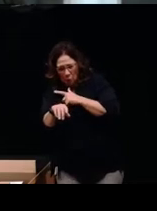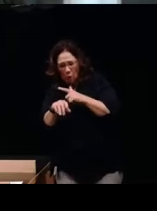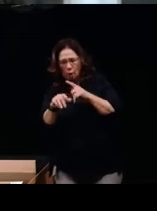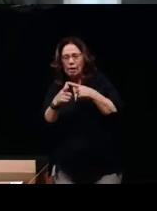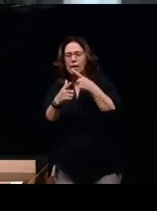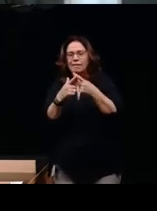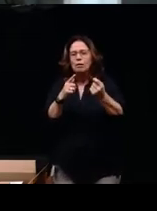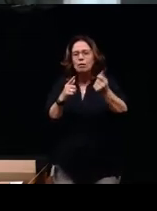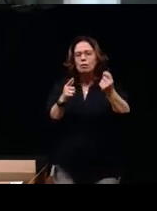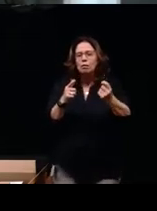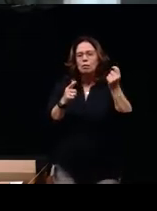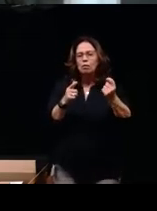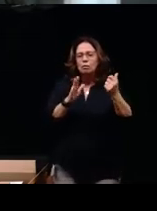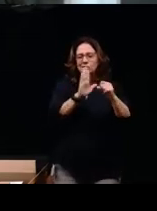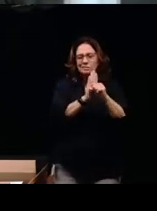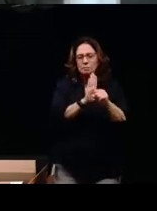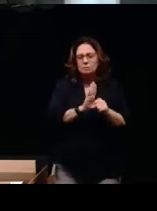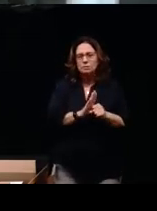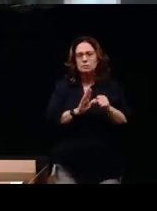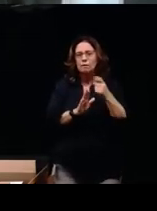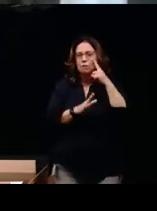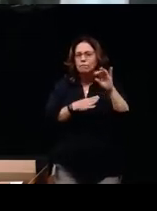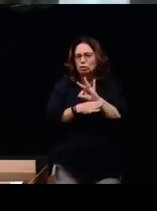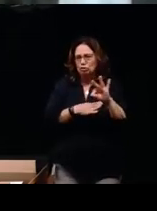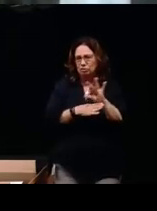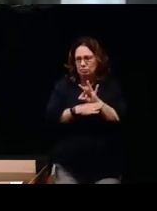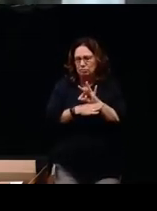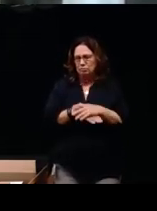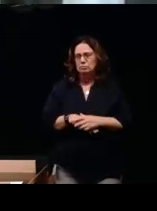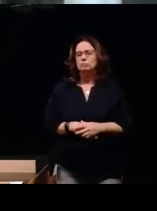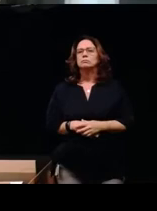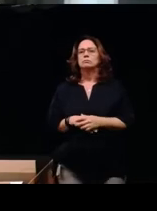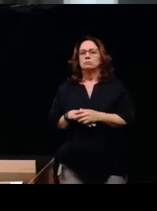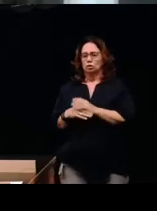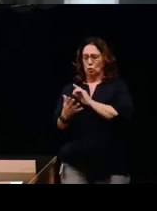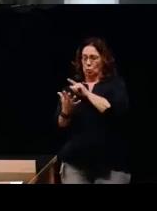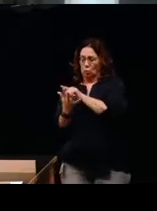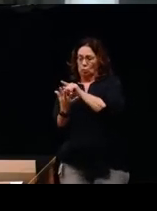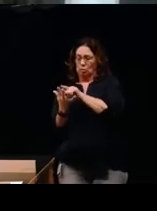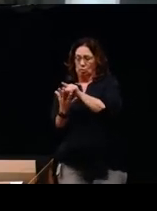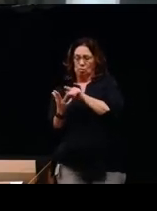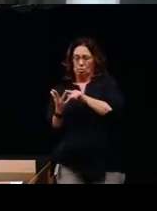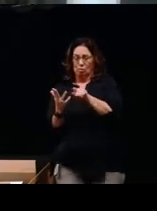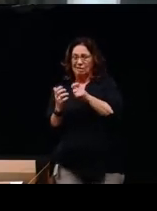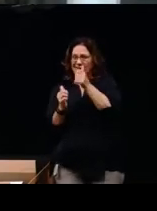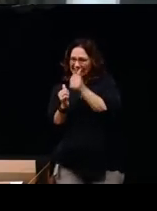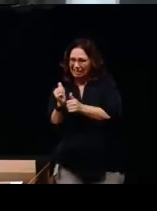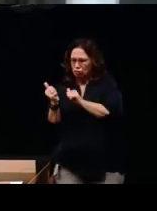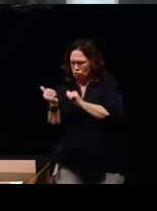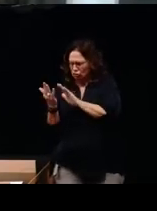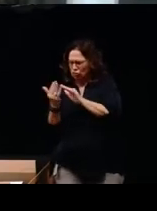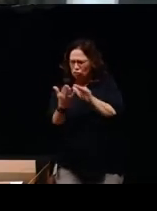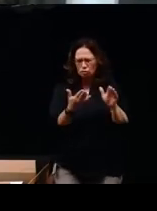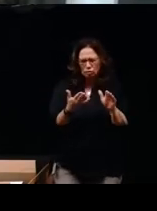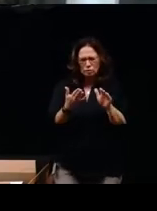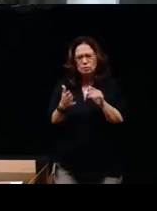functional neurological disorder, rule-in signs? You can think about each of those versions requiring a potential